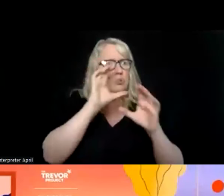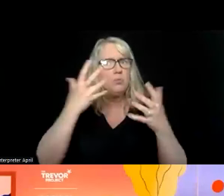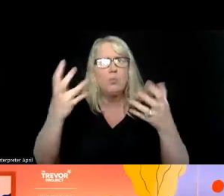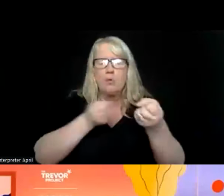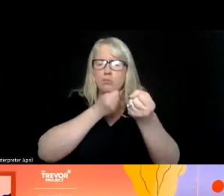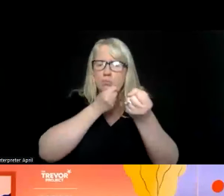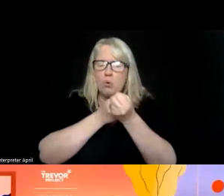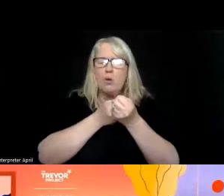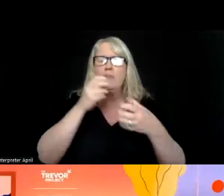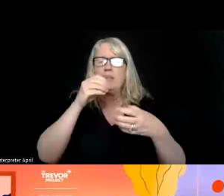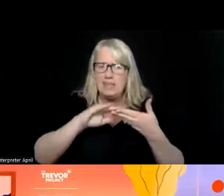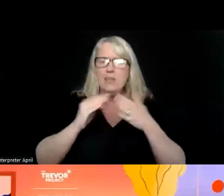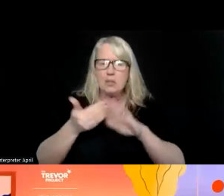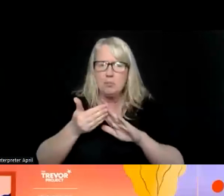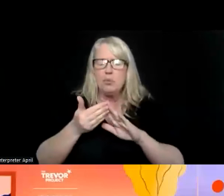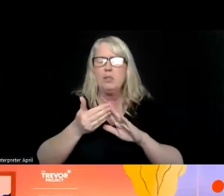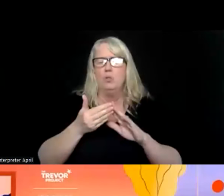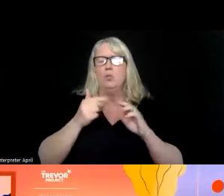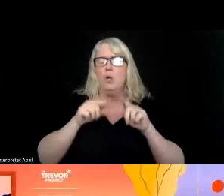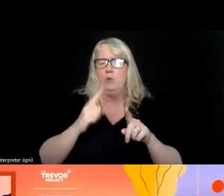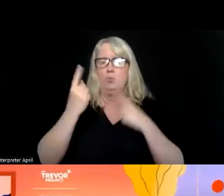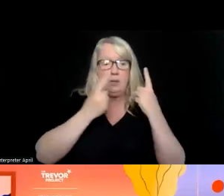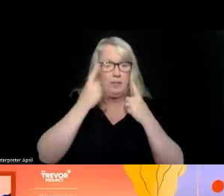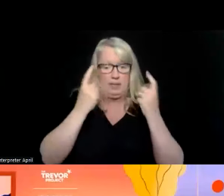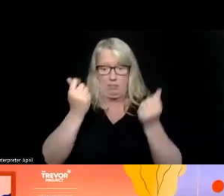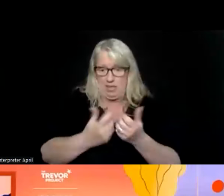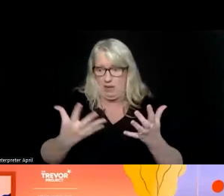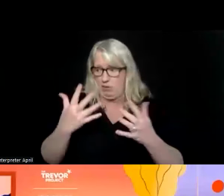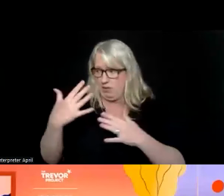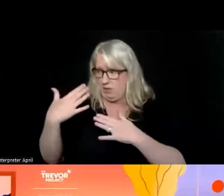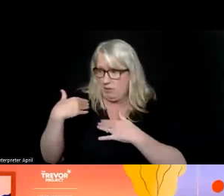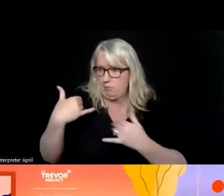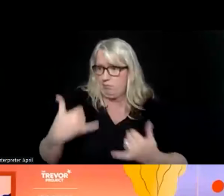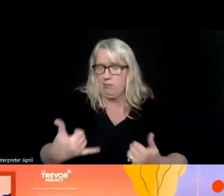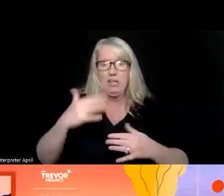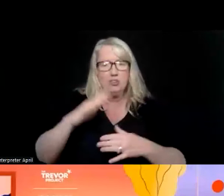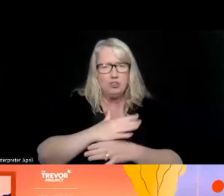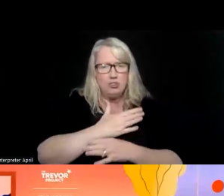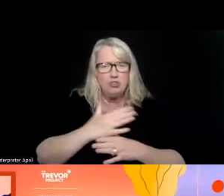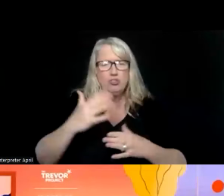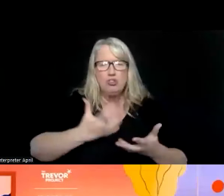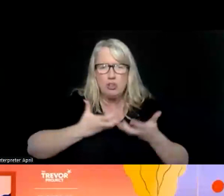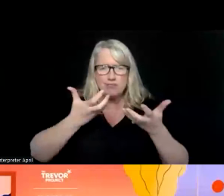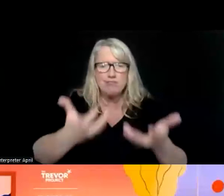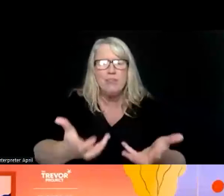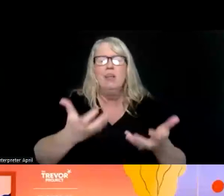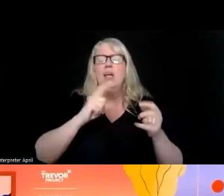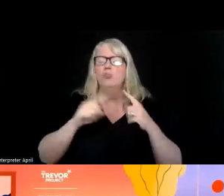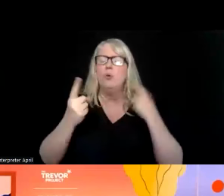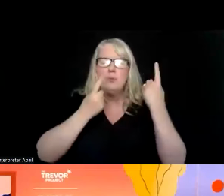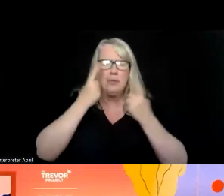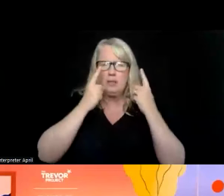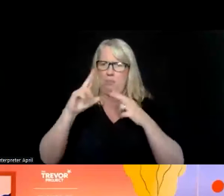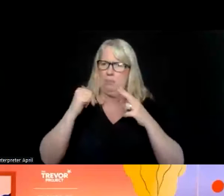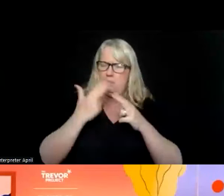in the community. So as we think about everything that we've shared here today, please continue to think about the